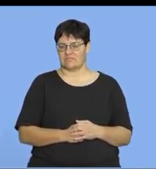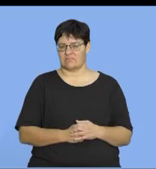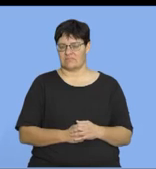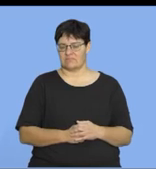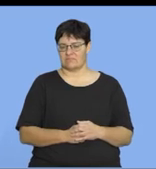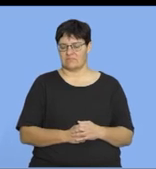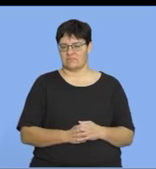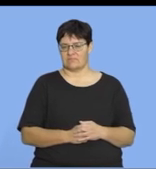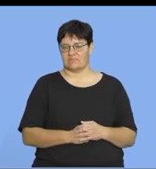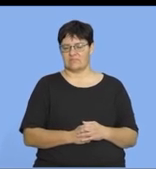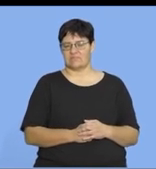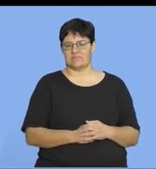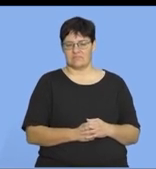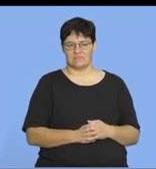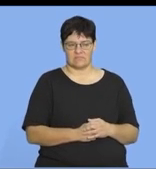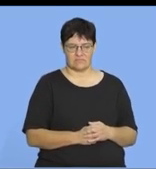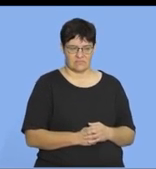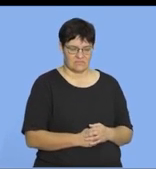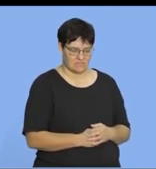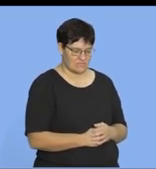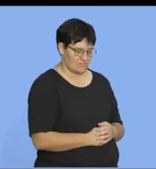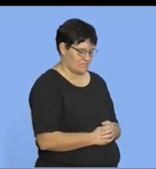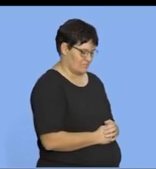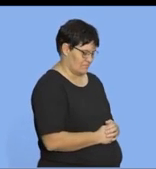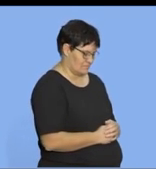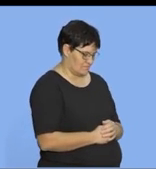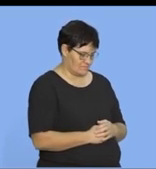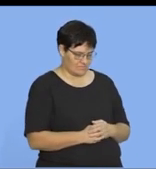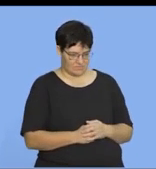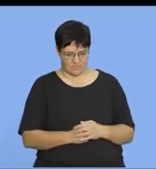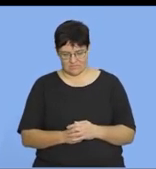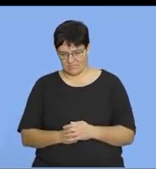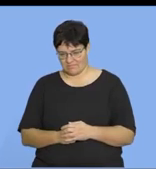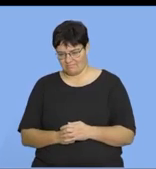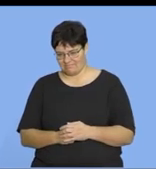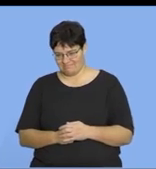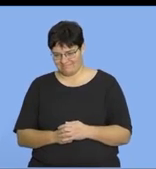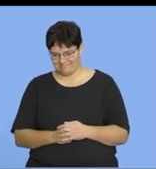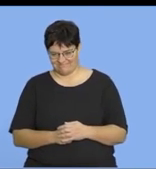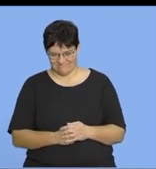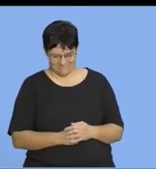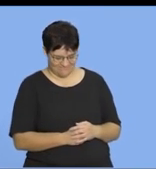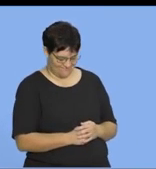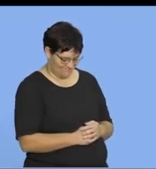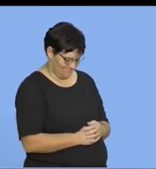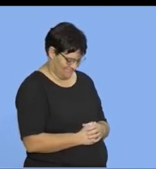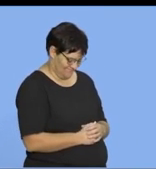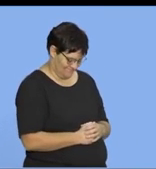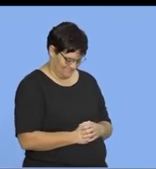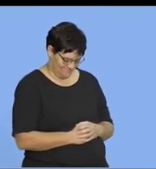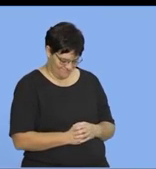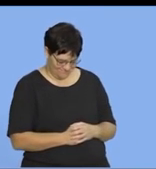throw it on the floor. no pause, Yes? and then do whatever you need to do, compose yourself, and then